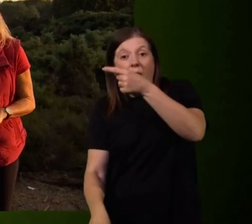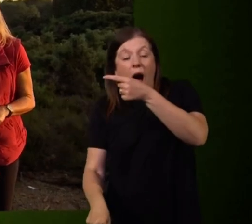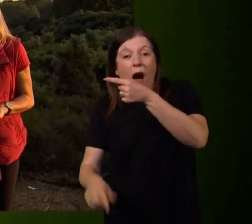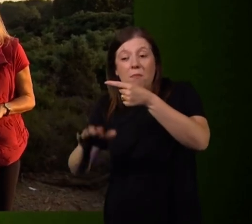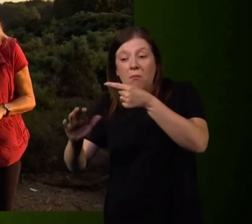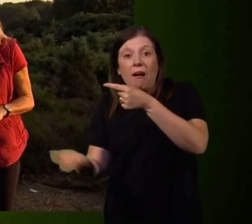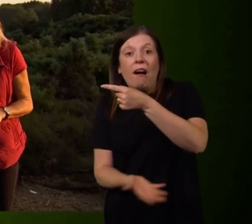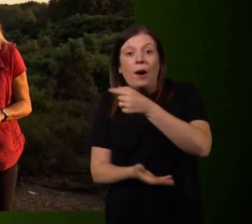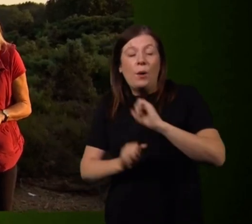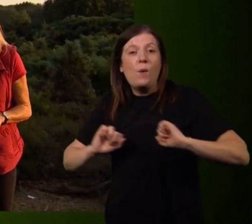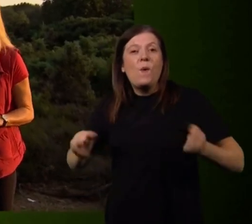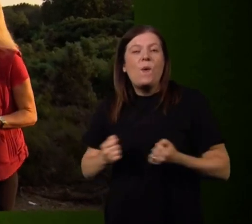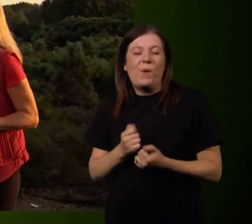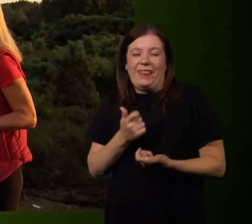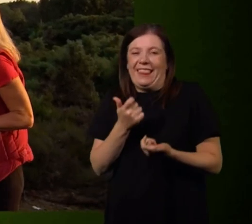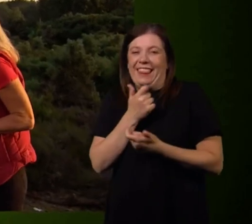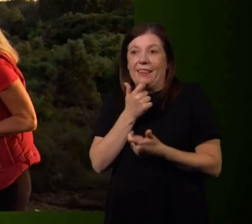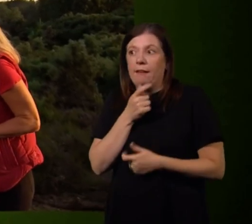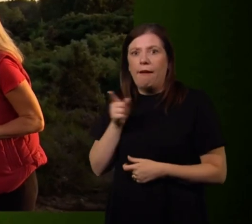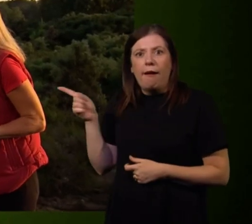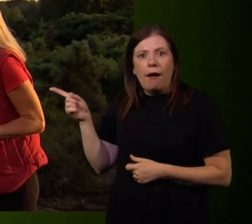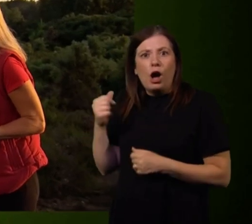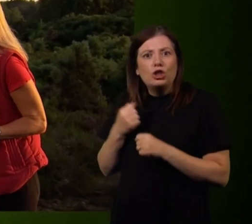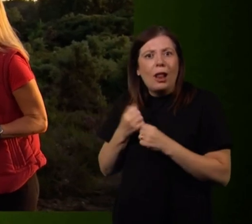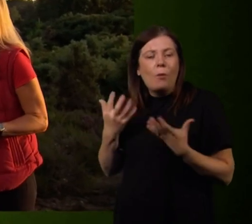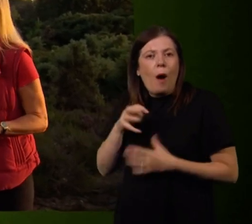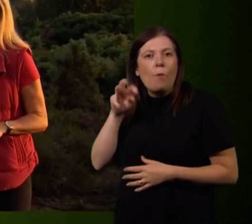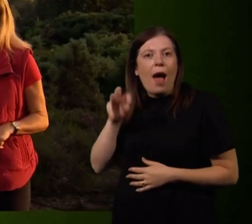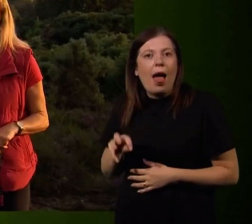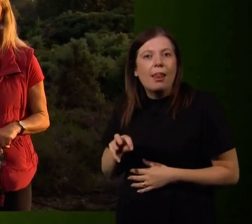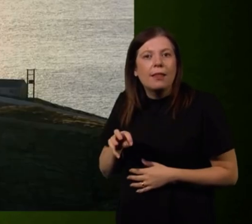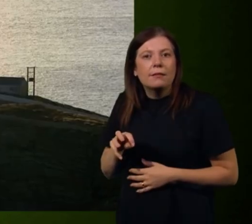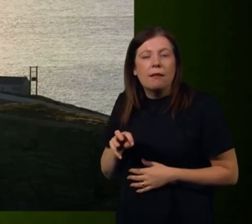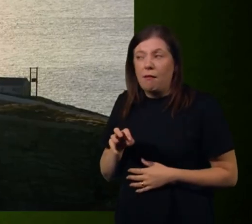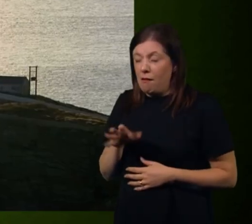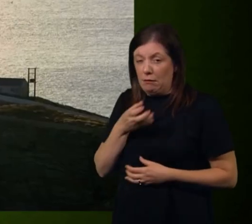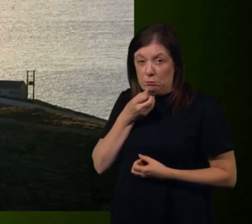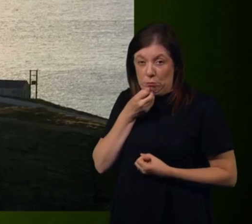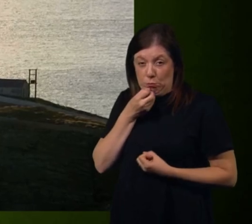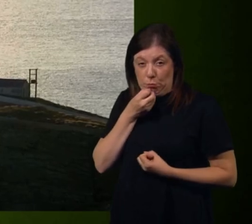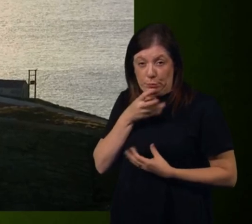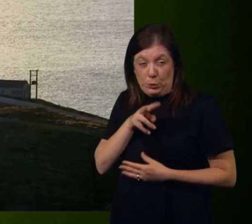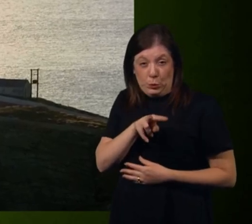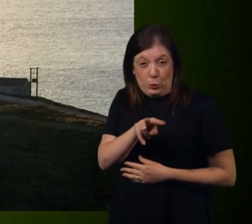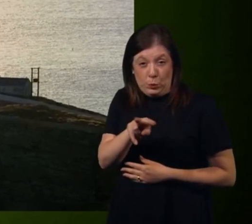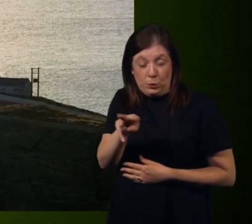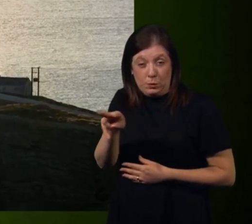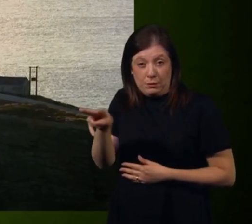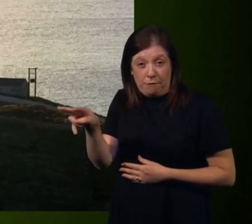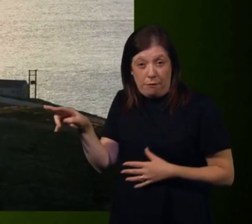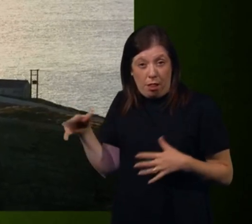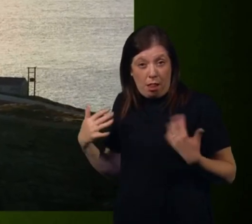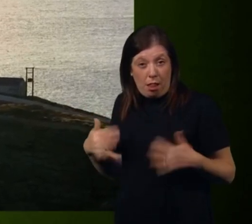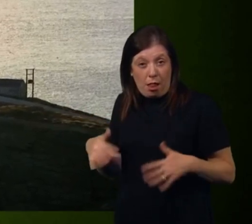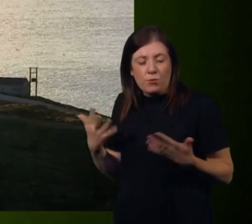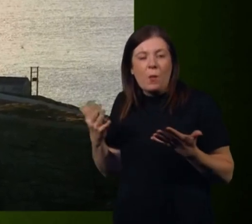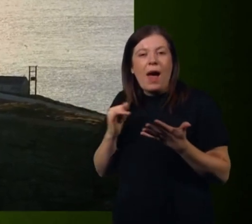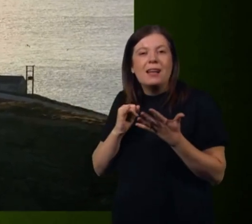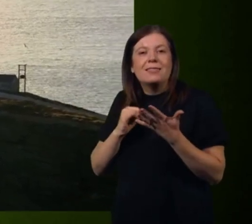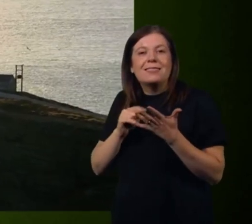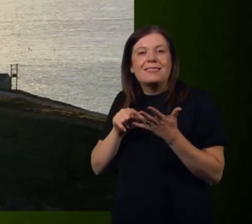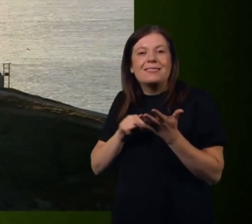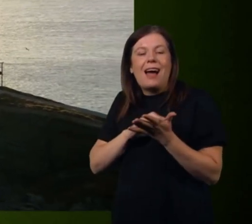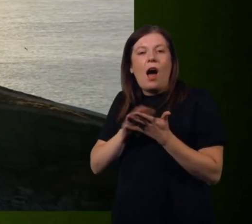Anyway, let's join Gillian. She's in Wales. Have you seen where she is? I haven't. It looks absolutely gorgeous. It's South Stack's